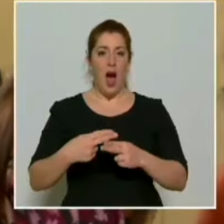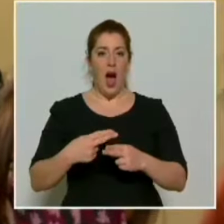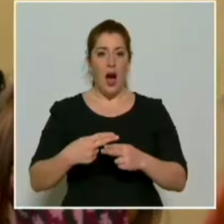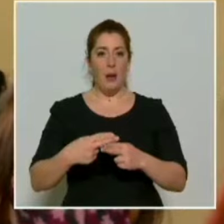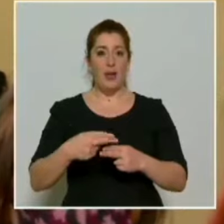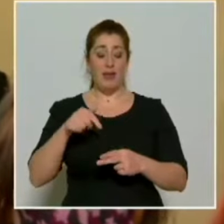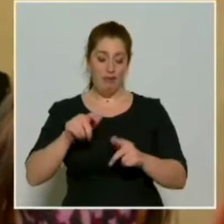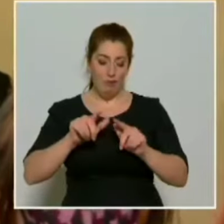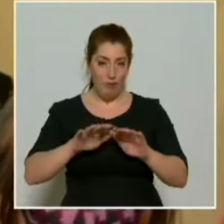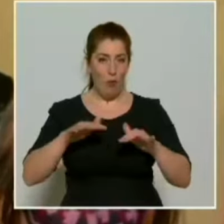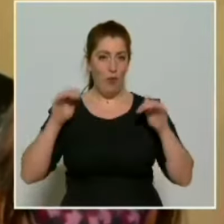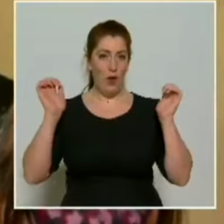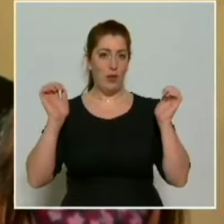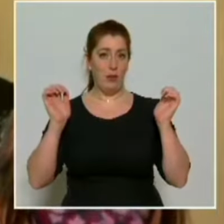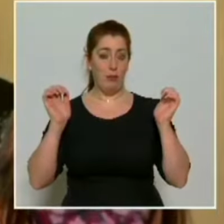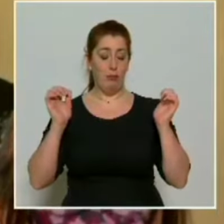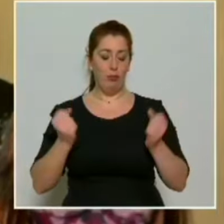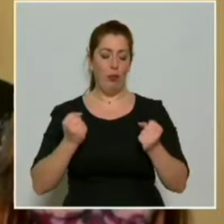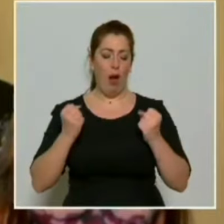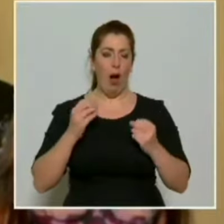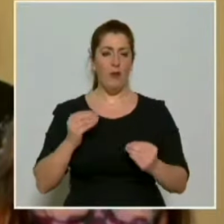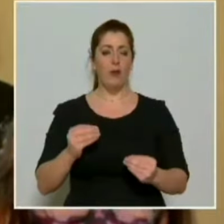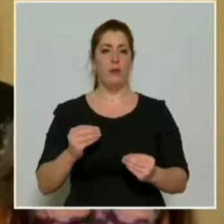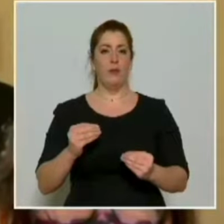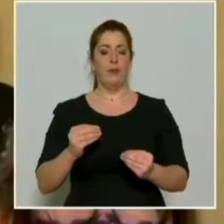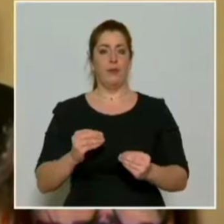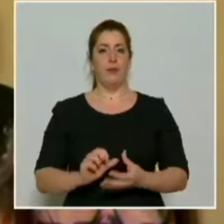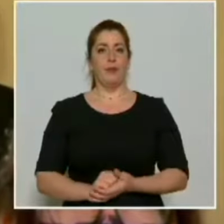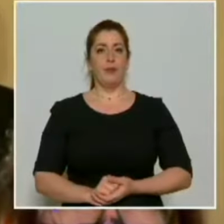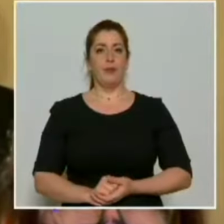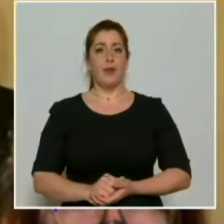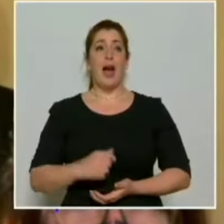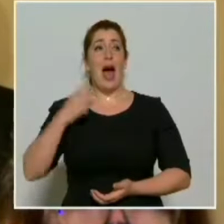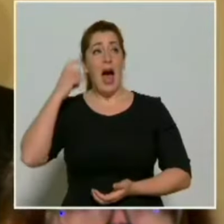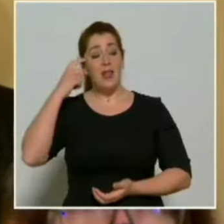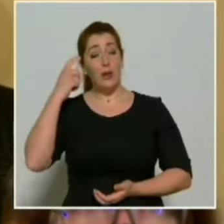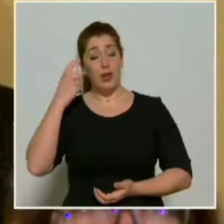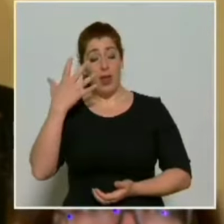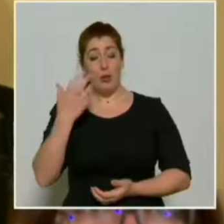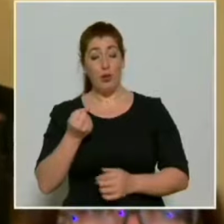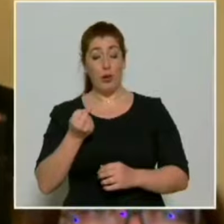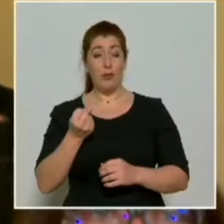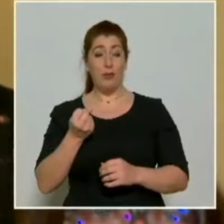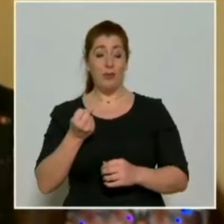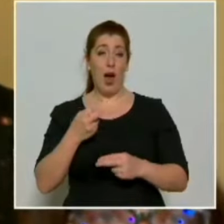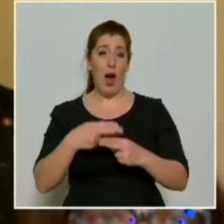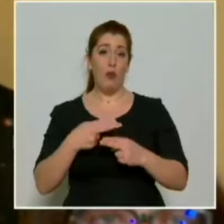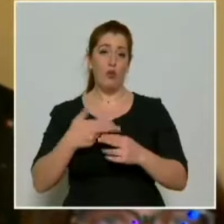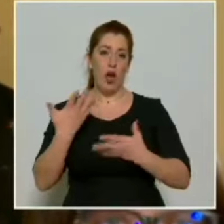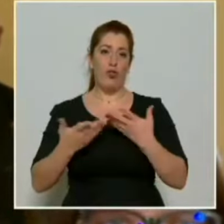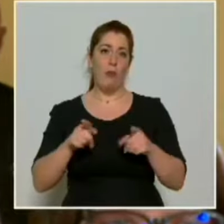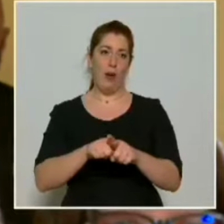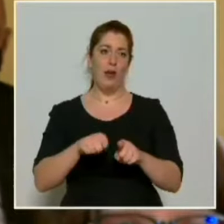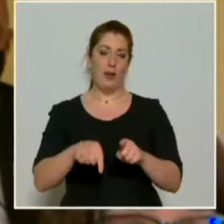kurjuġuża li naħseb li it was long due. Sabiex noħolqu